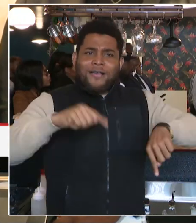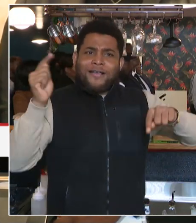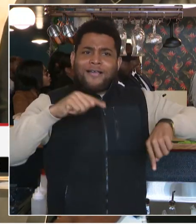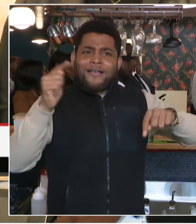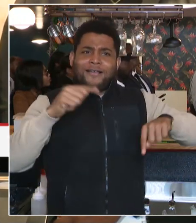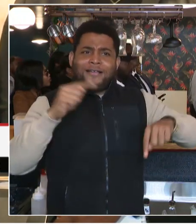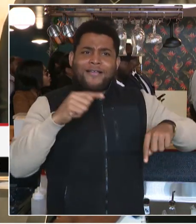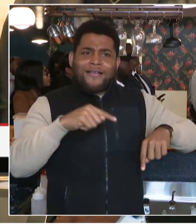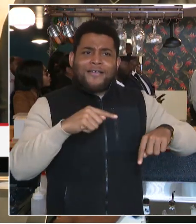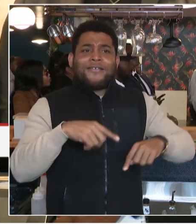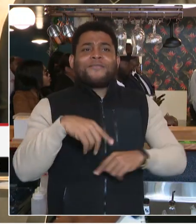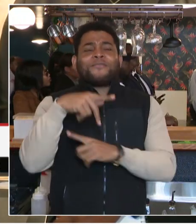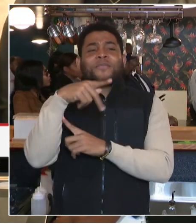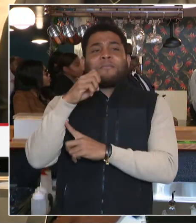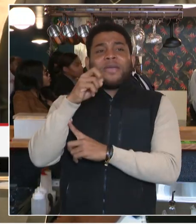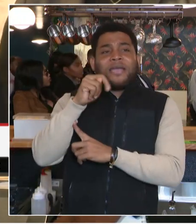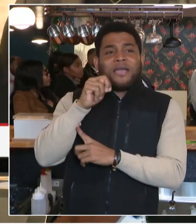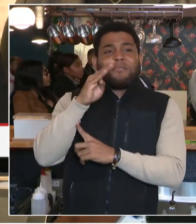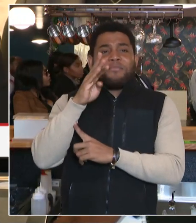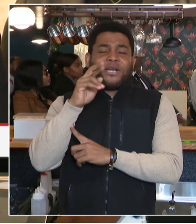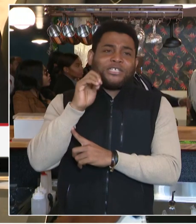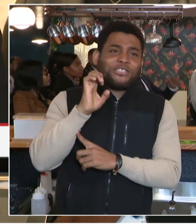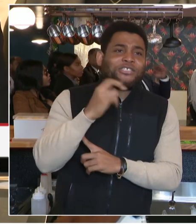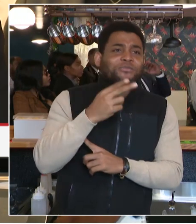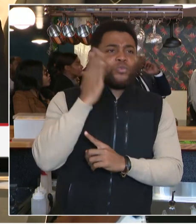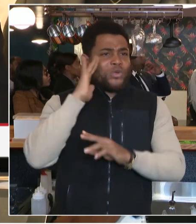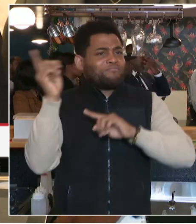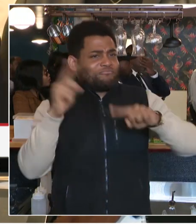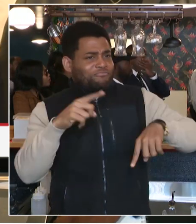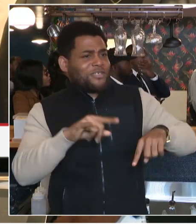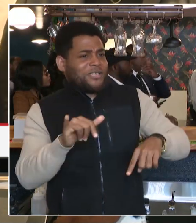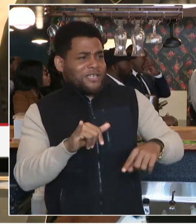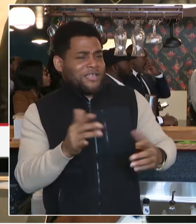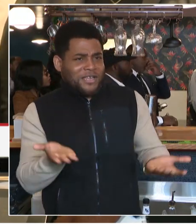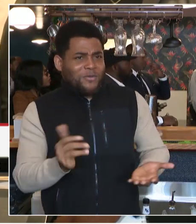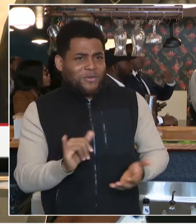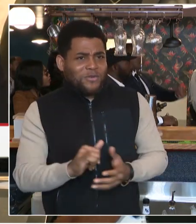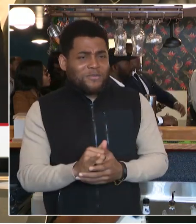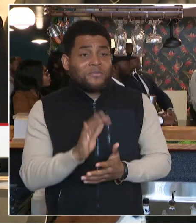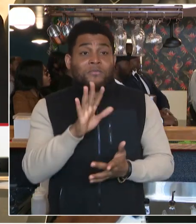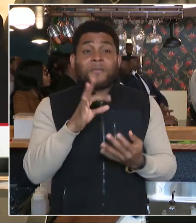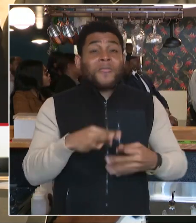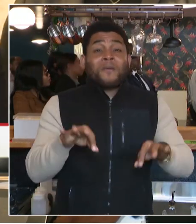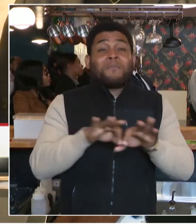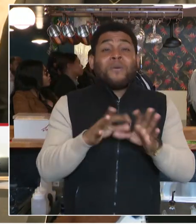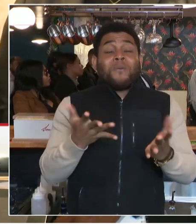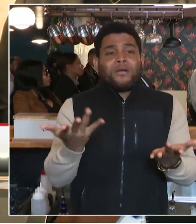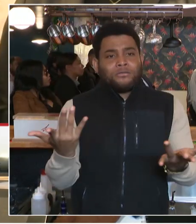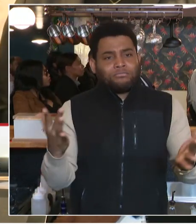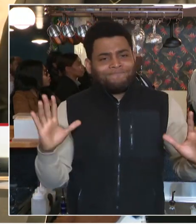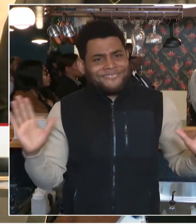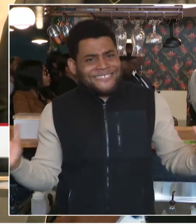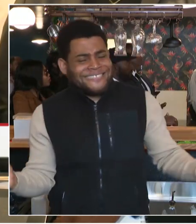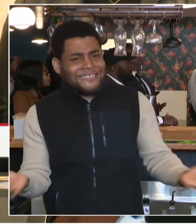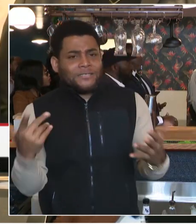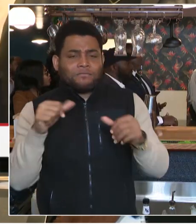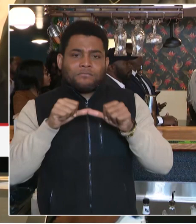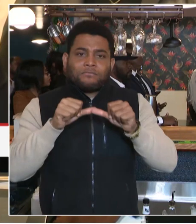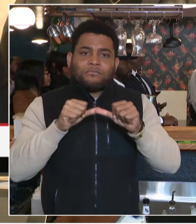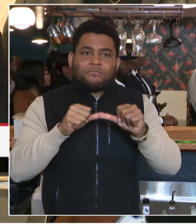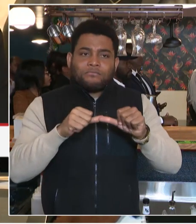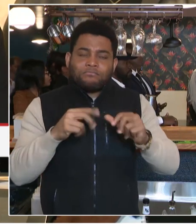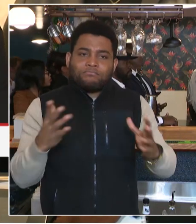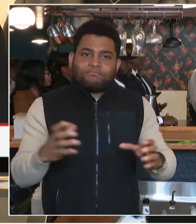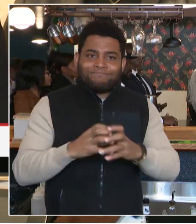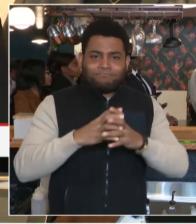business. So it's important for us to plant that seed and nurture it. I want to give a big thanks to our internal DMPED